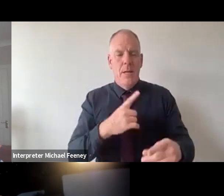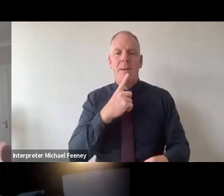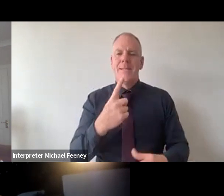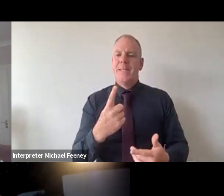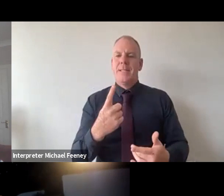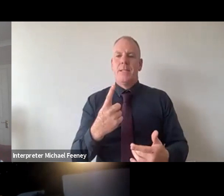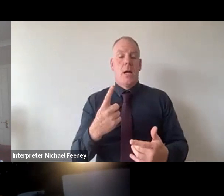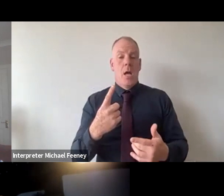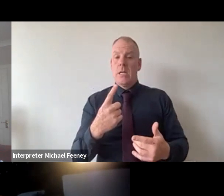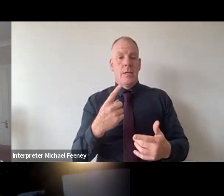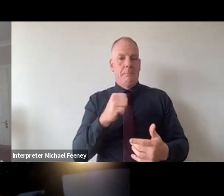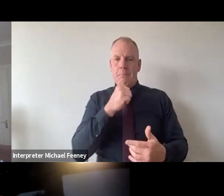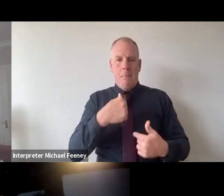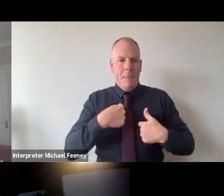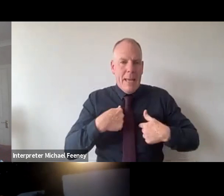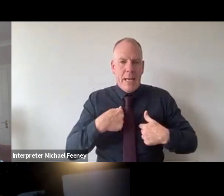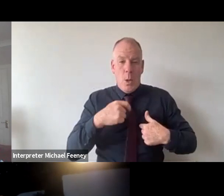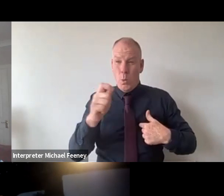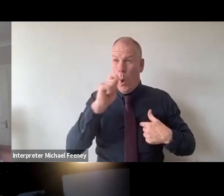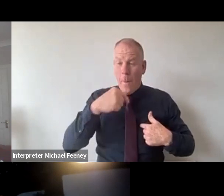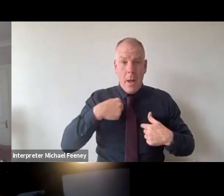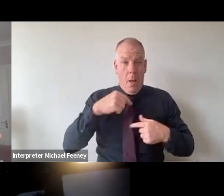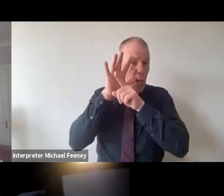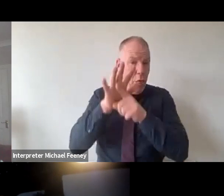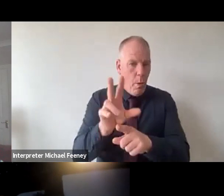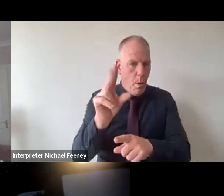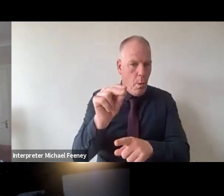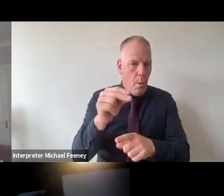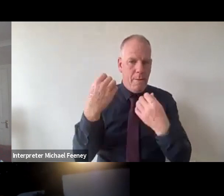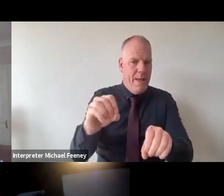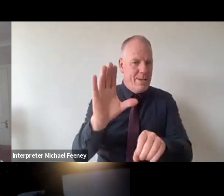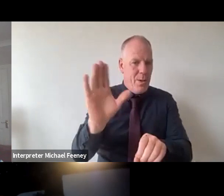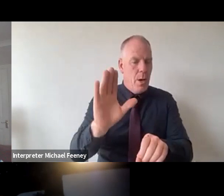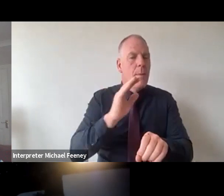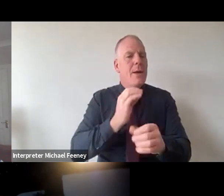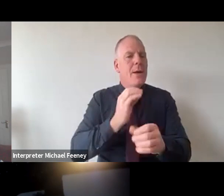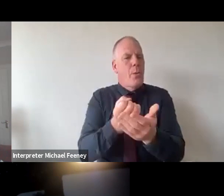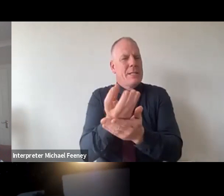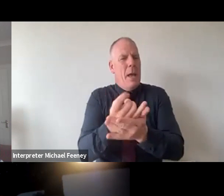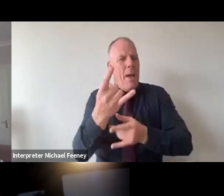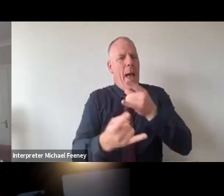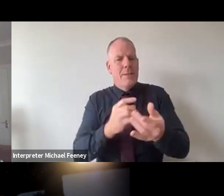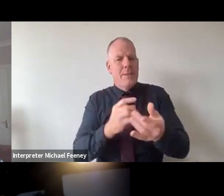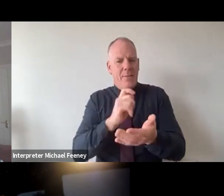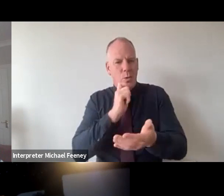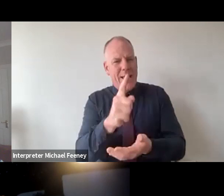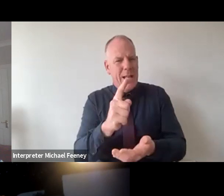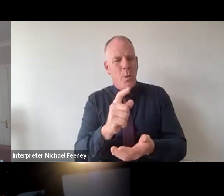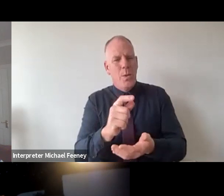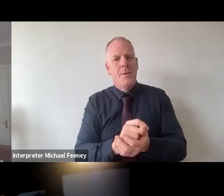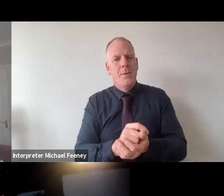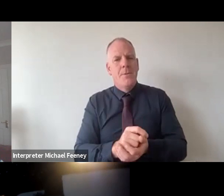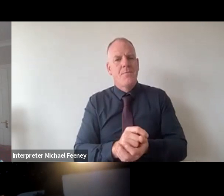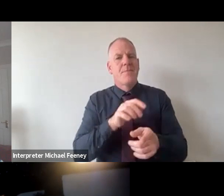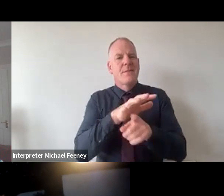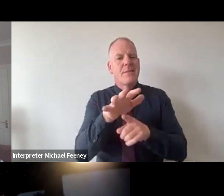now I don't mean any way to be offensive in this word, but I think just in the setting that I'm explaining what happened in the lived experience, they start joking